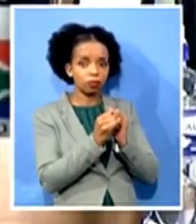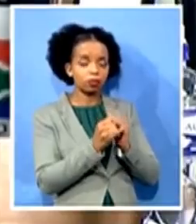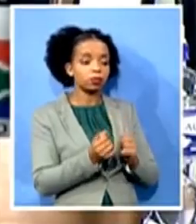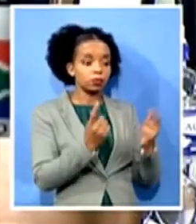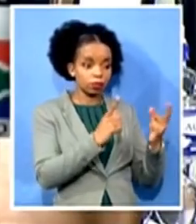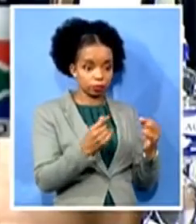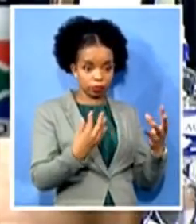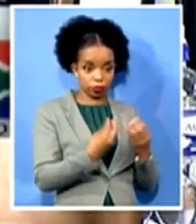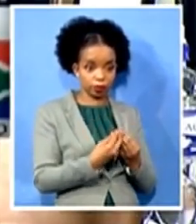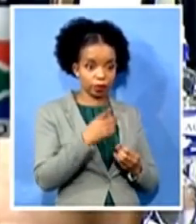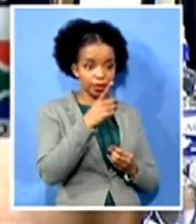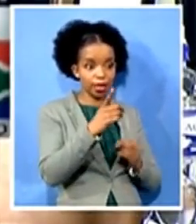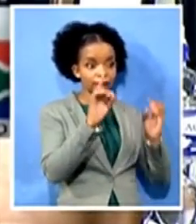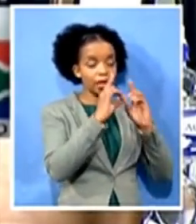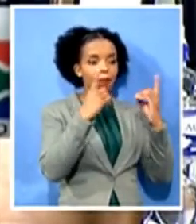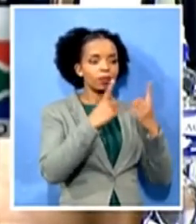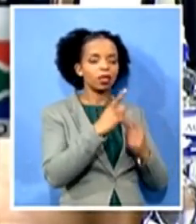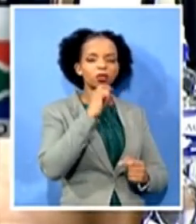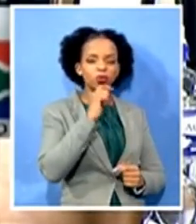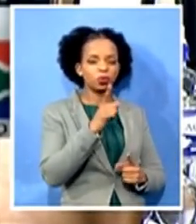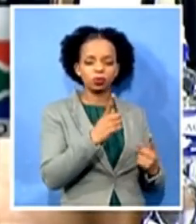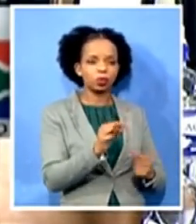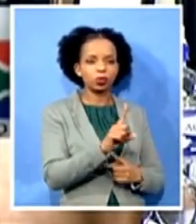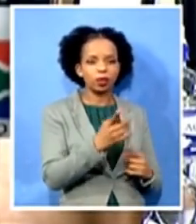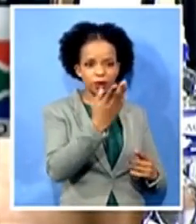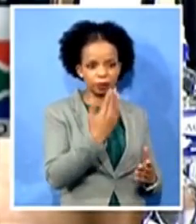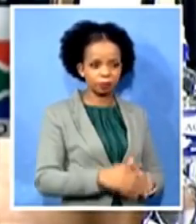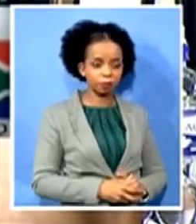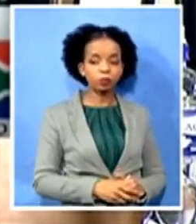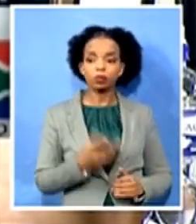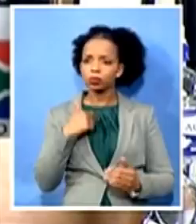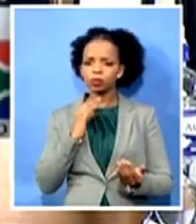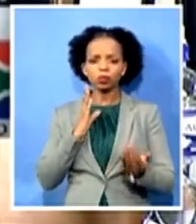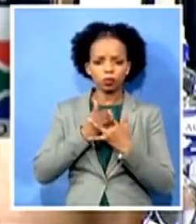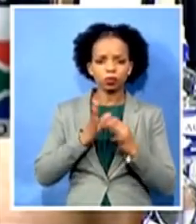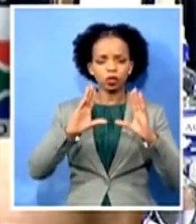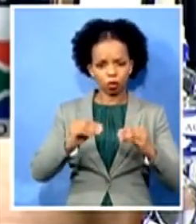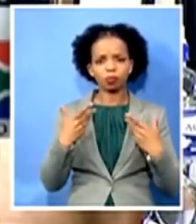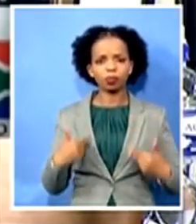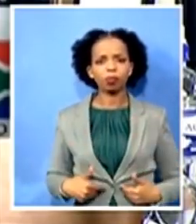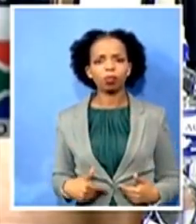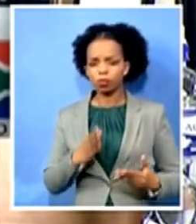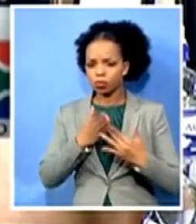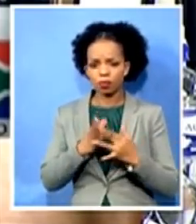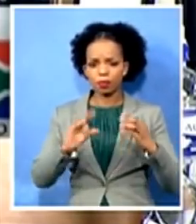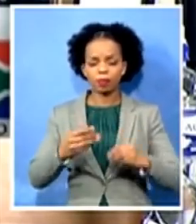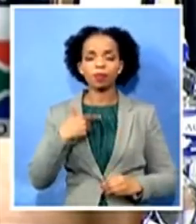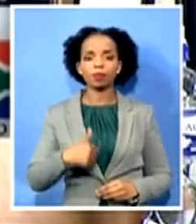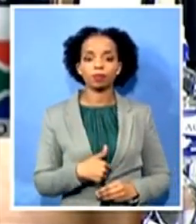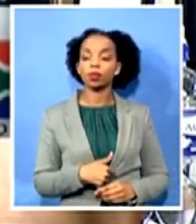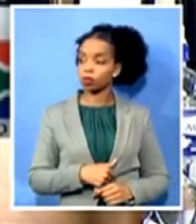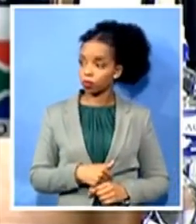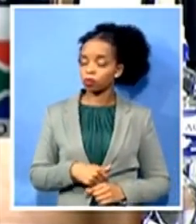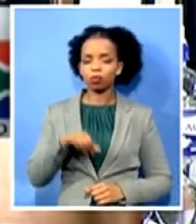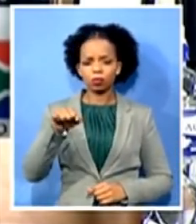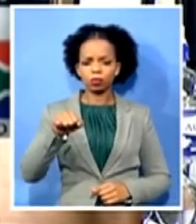have stopped it immediately. You would have stopped it? Yeah, would have stopped it immediately, Chair. My interest was